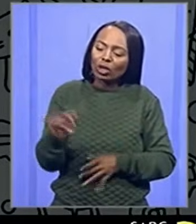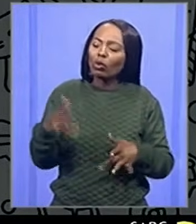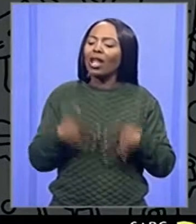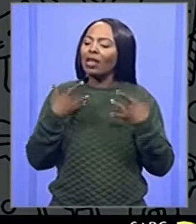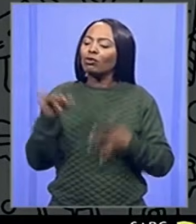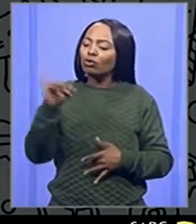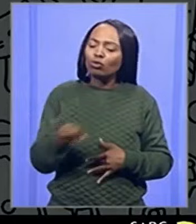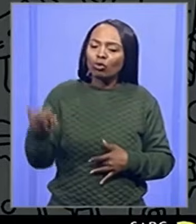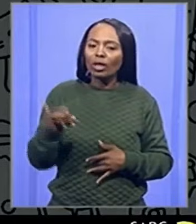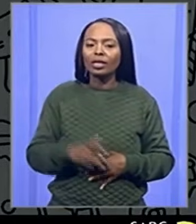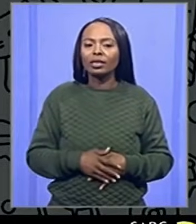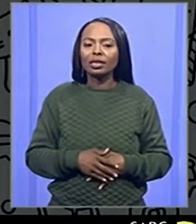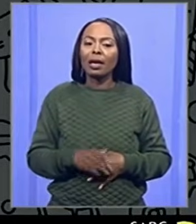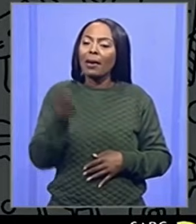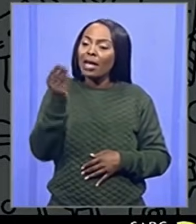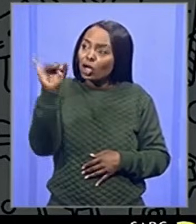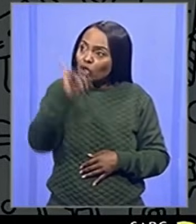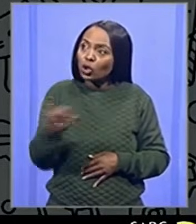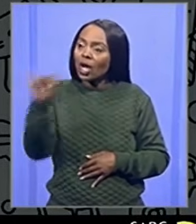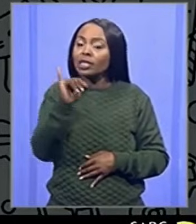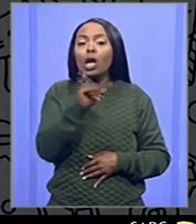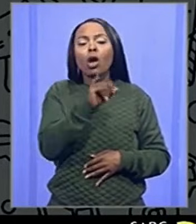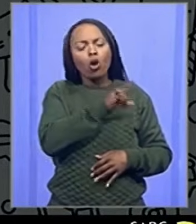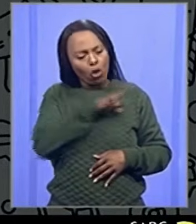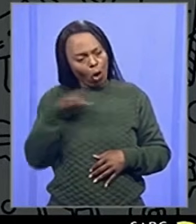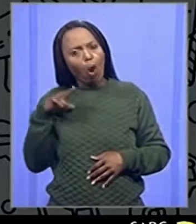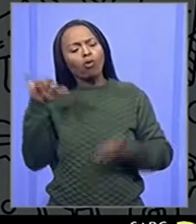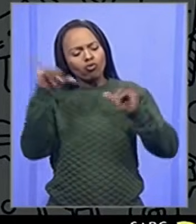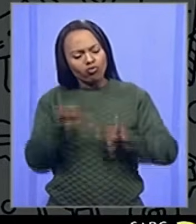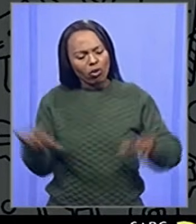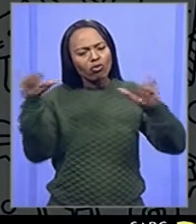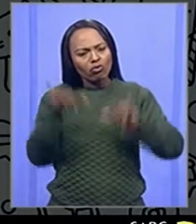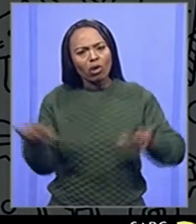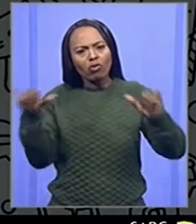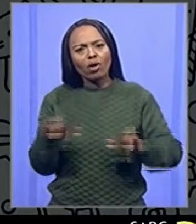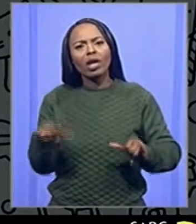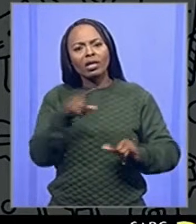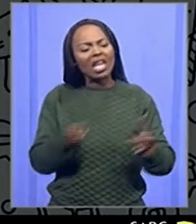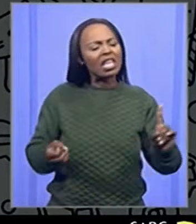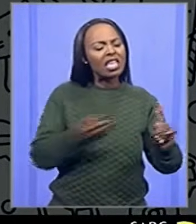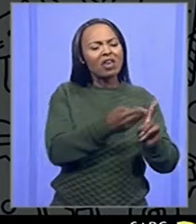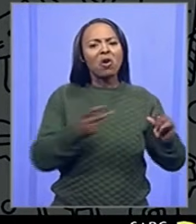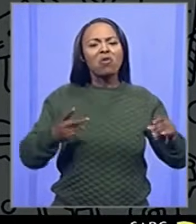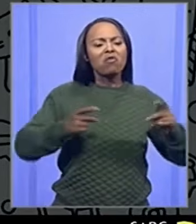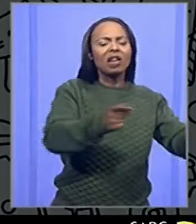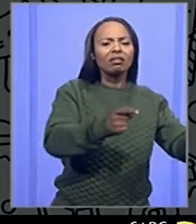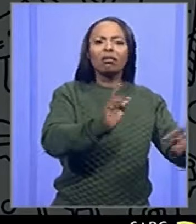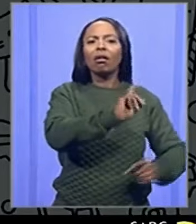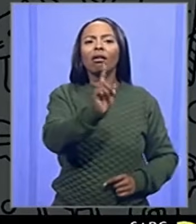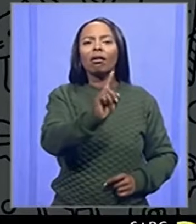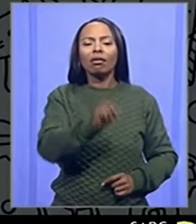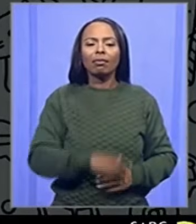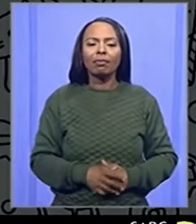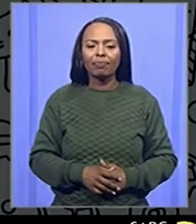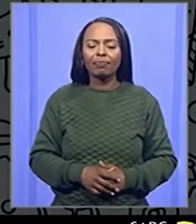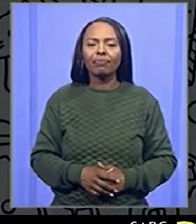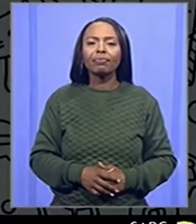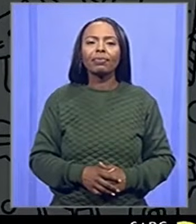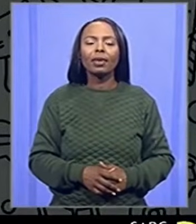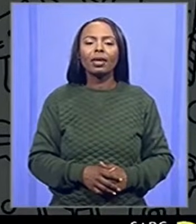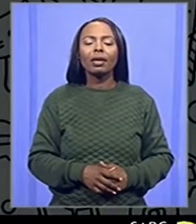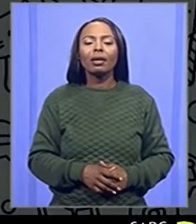kitimela go fa motho tšhelete e yona a nyakago gore a ka borilego motho ga gabo ka yona. O swantse